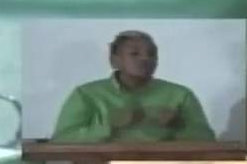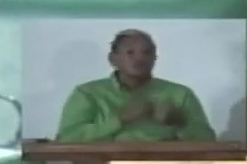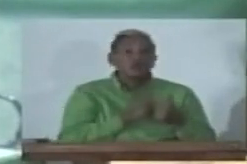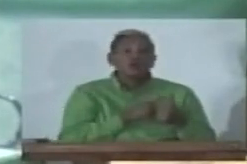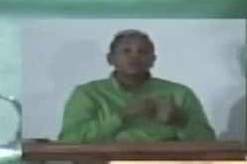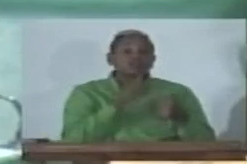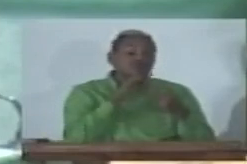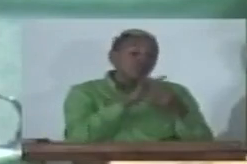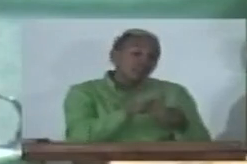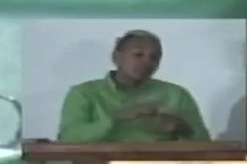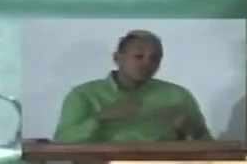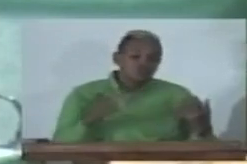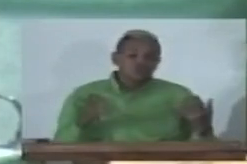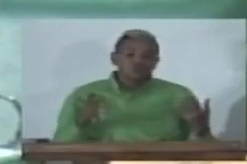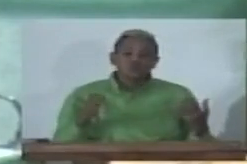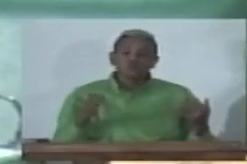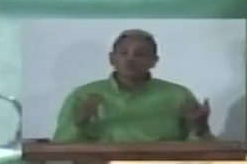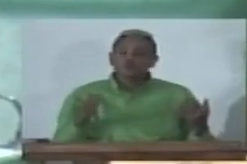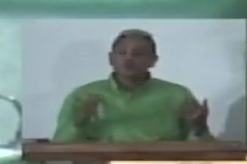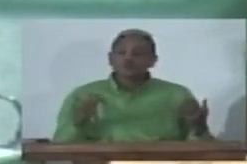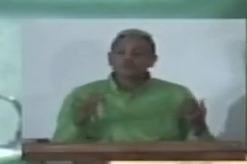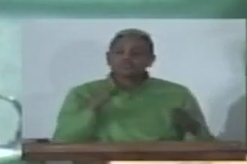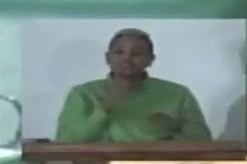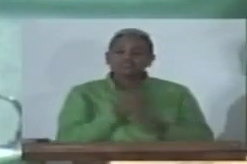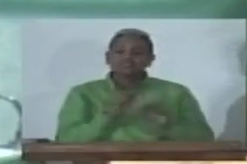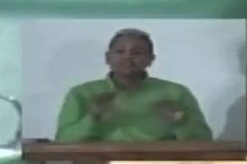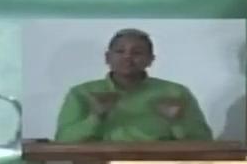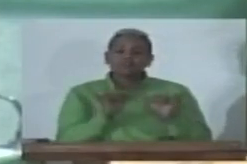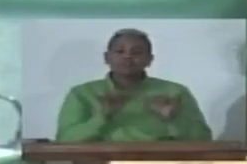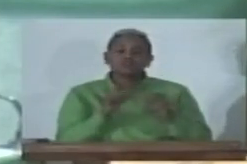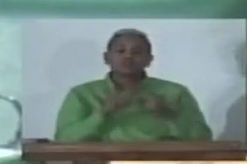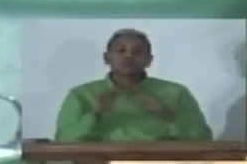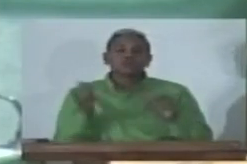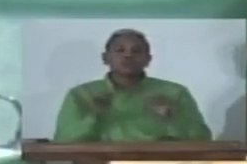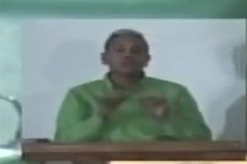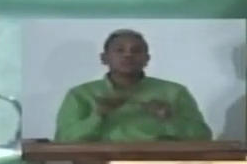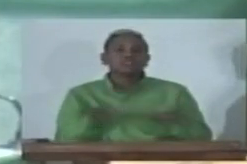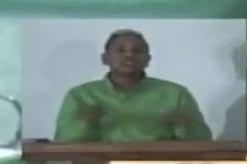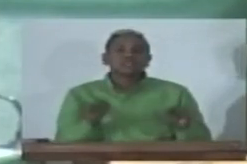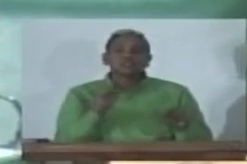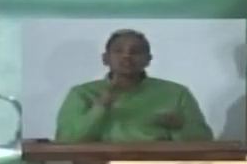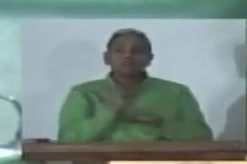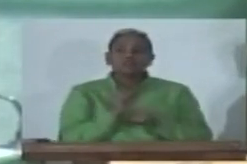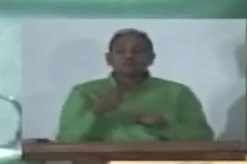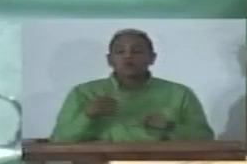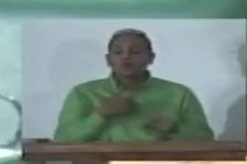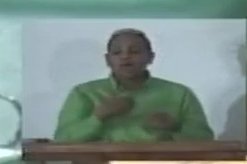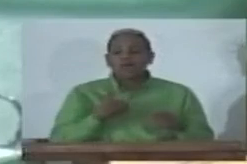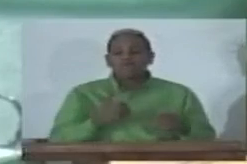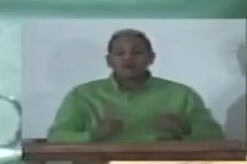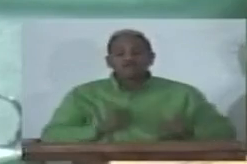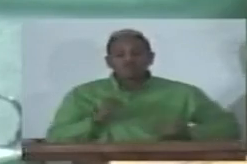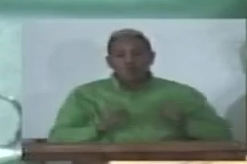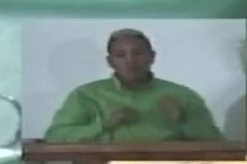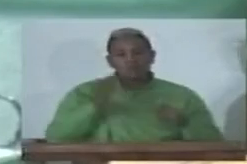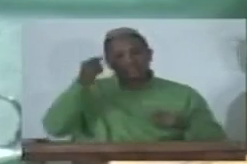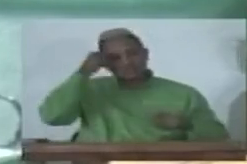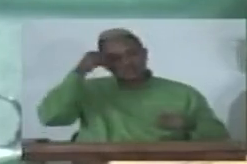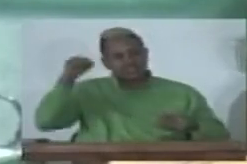in relation to the safety measures and other measures taken to ensure that we have a robust and